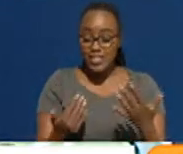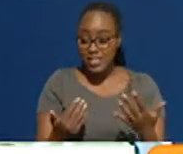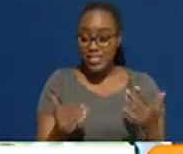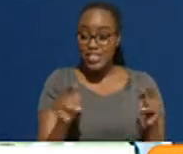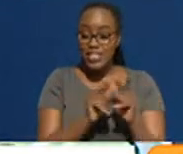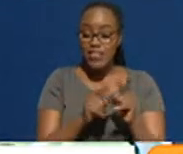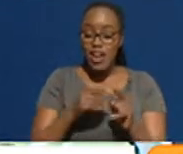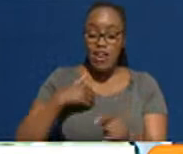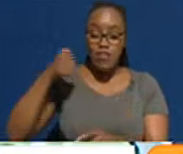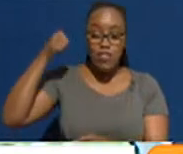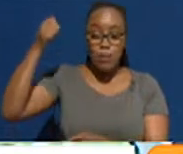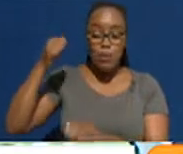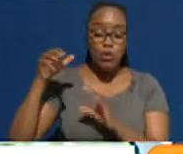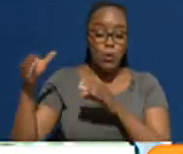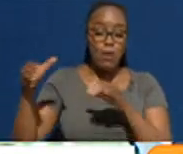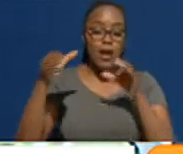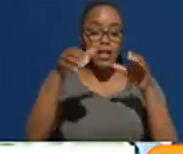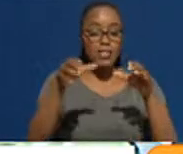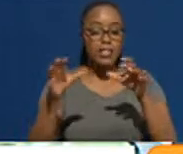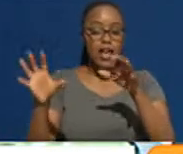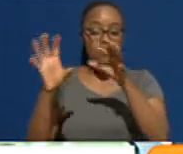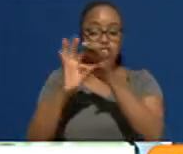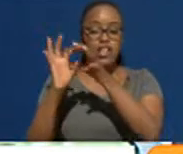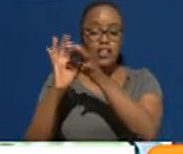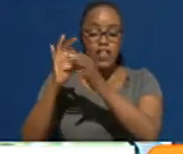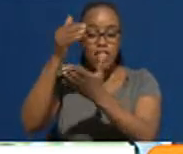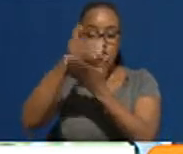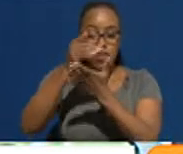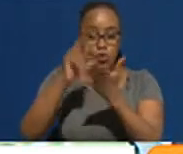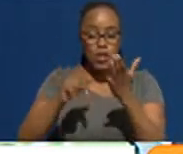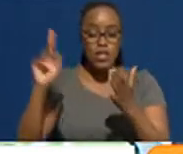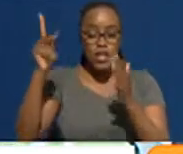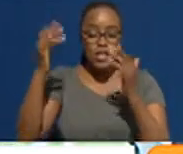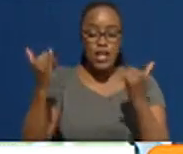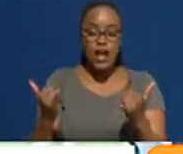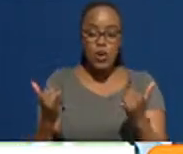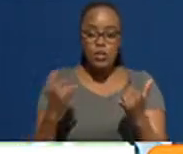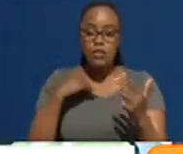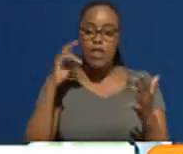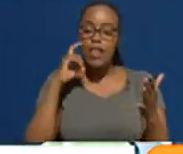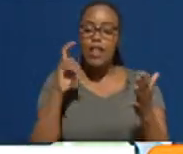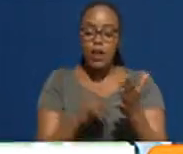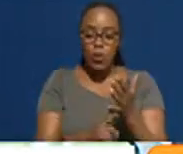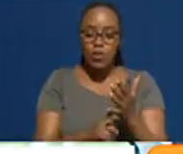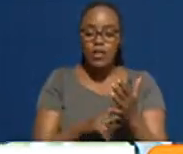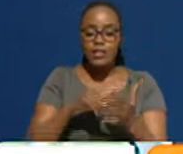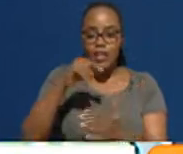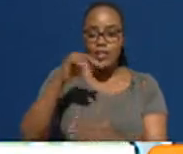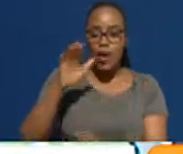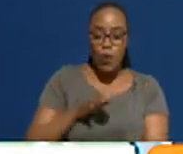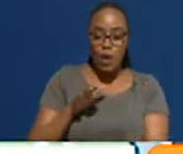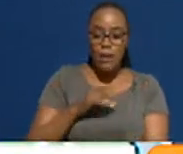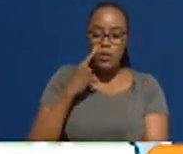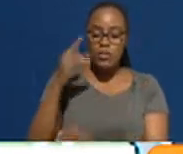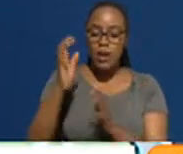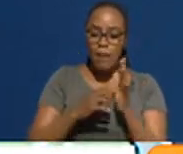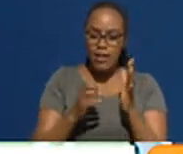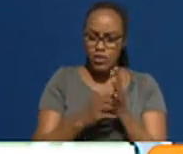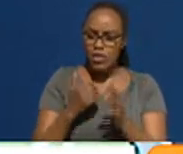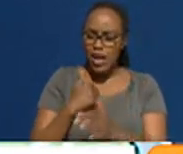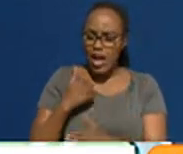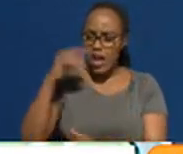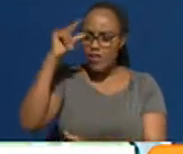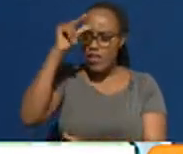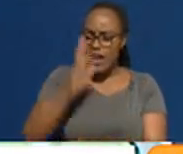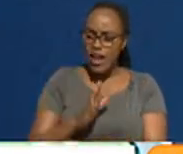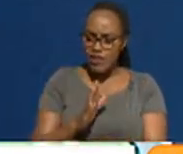the political party affiliation, the fact that Kenyans are now recognizing the other gender. If you go to Machakos has the